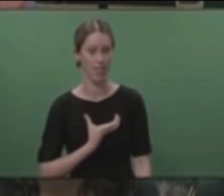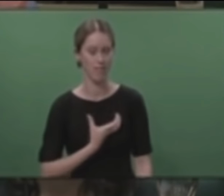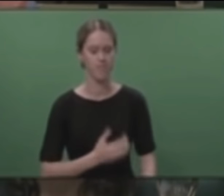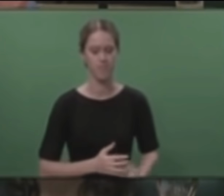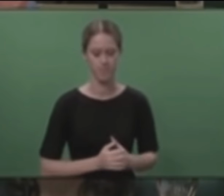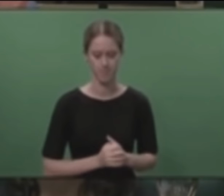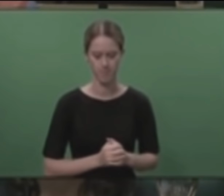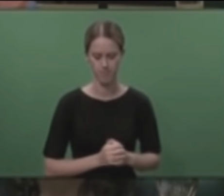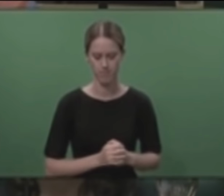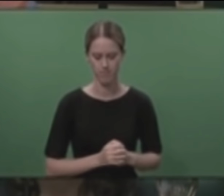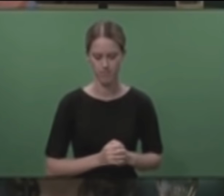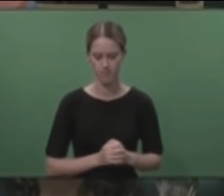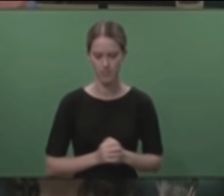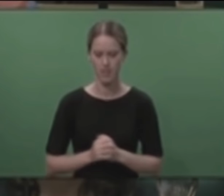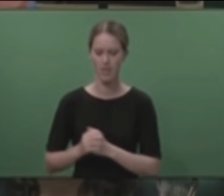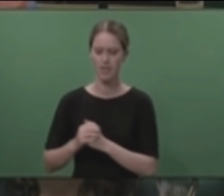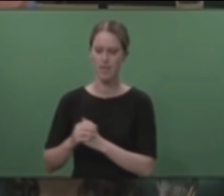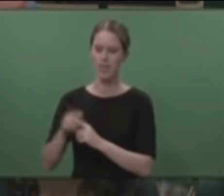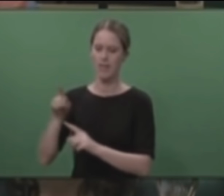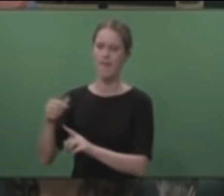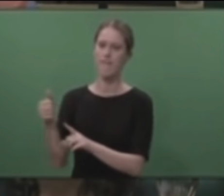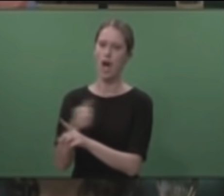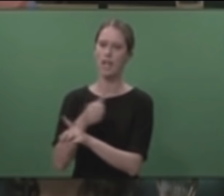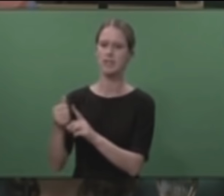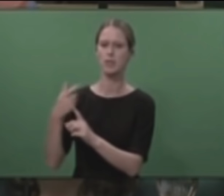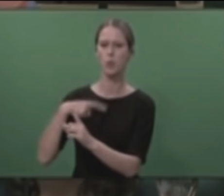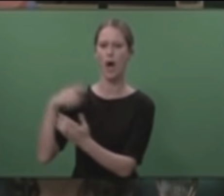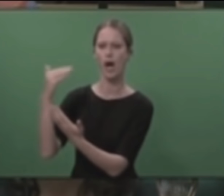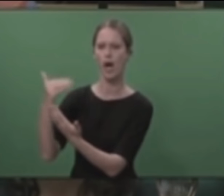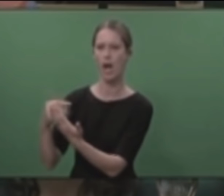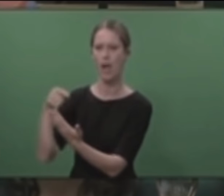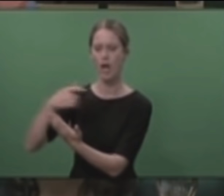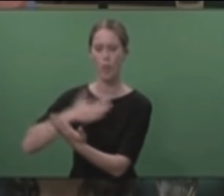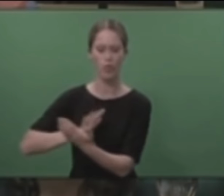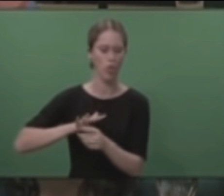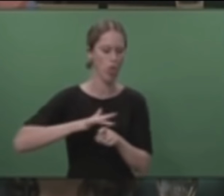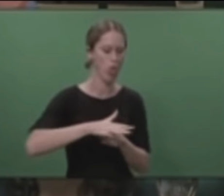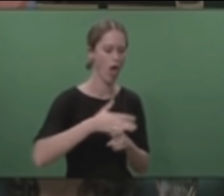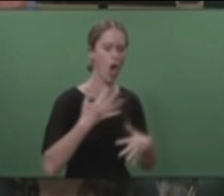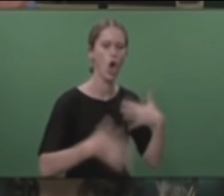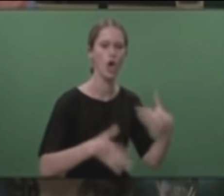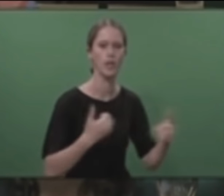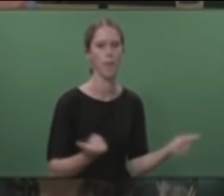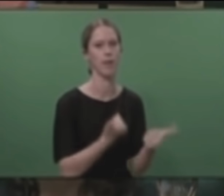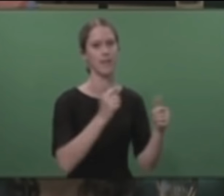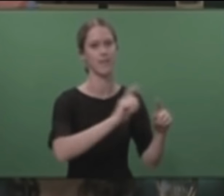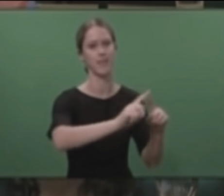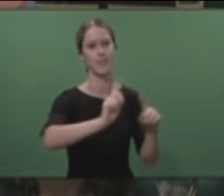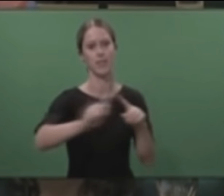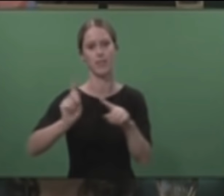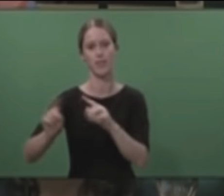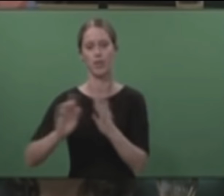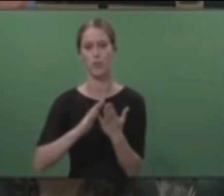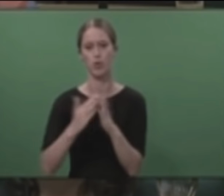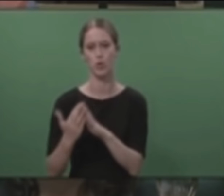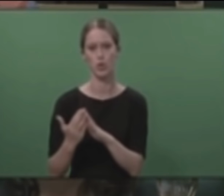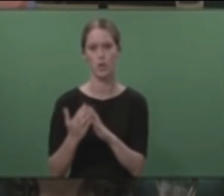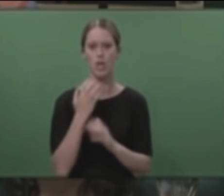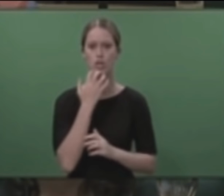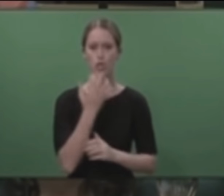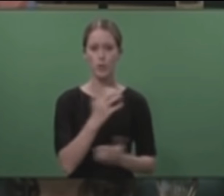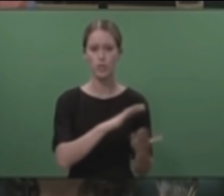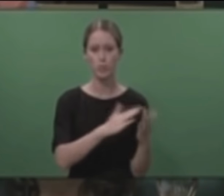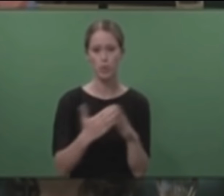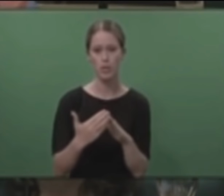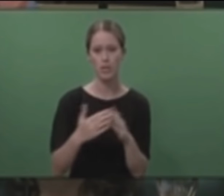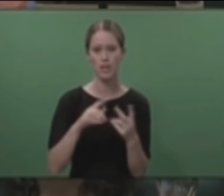The agenda that drove this violence wants to harm many other communities, Jewish